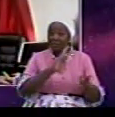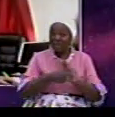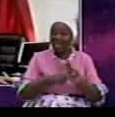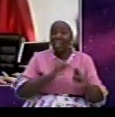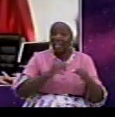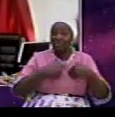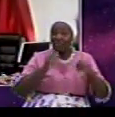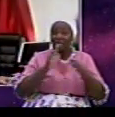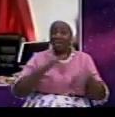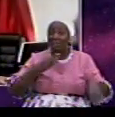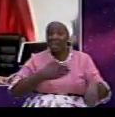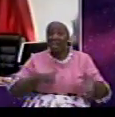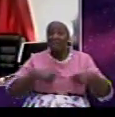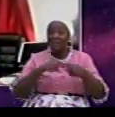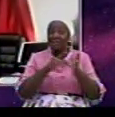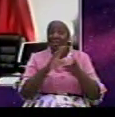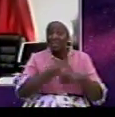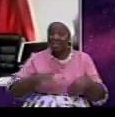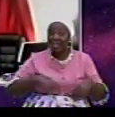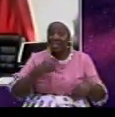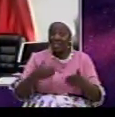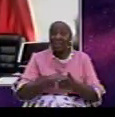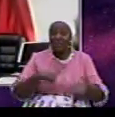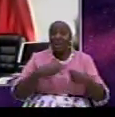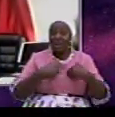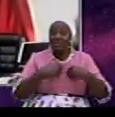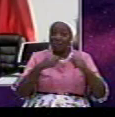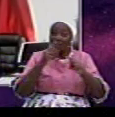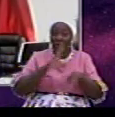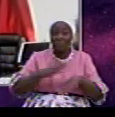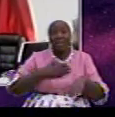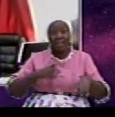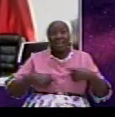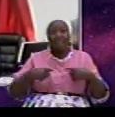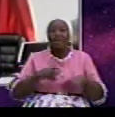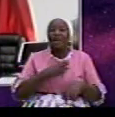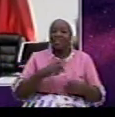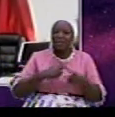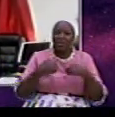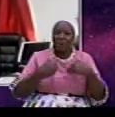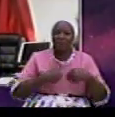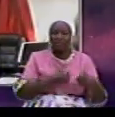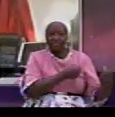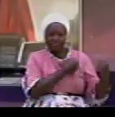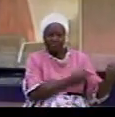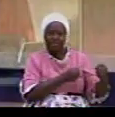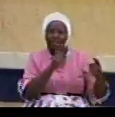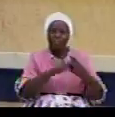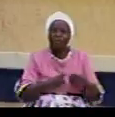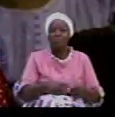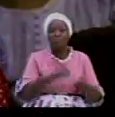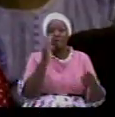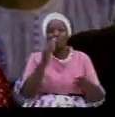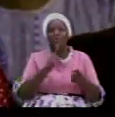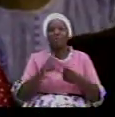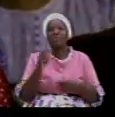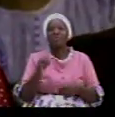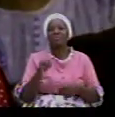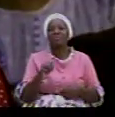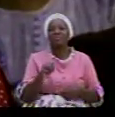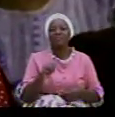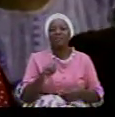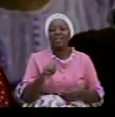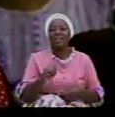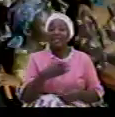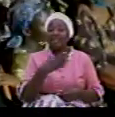and I want you to, you're now bold to preach to them. Things will change. I said